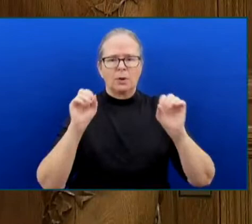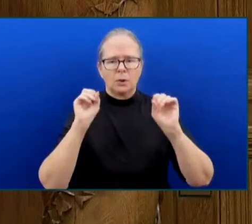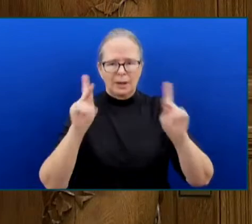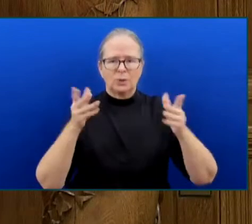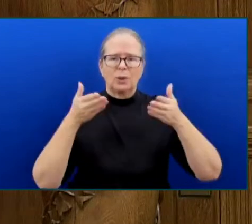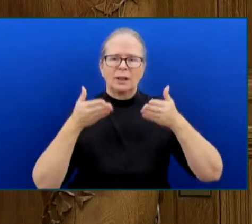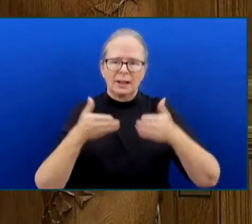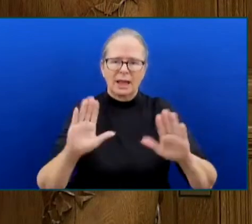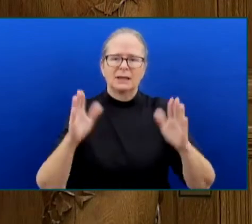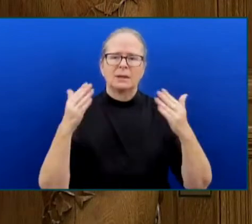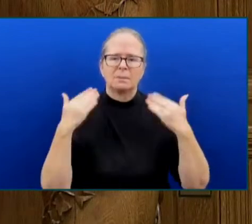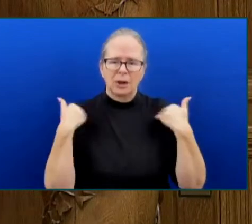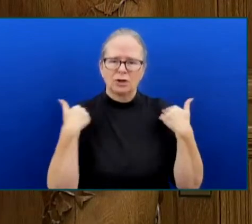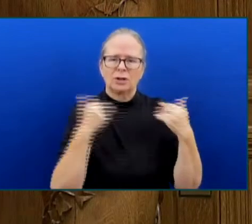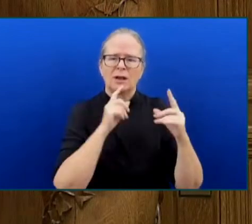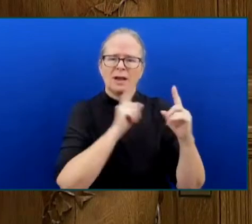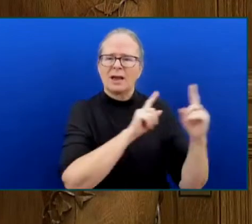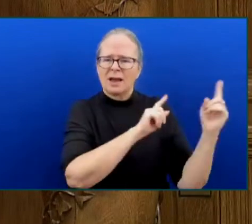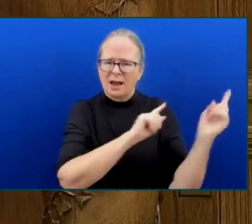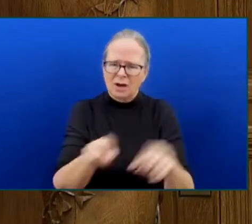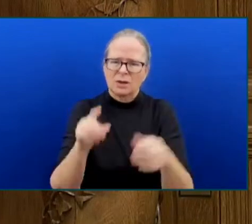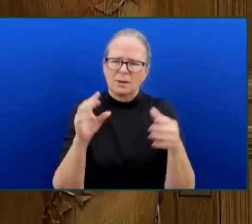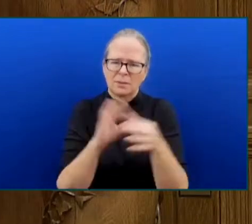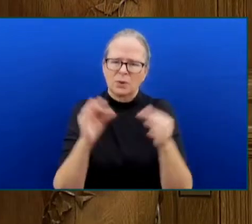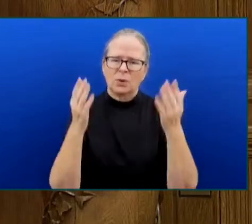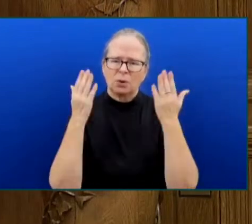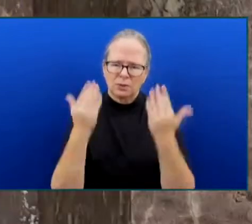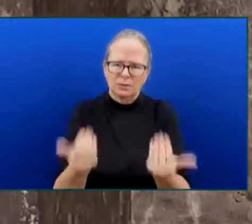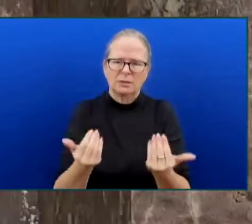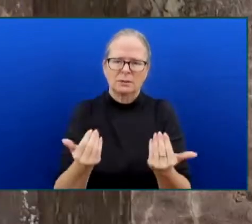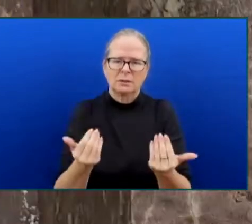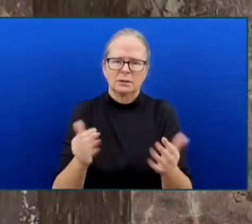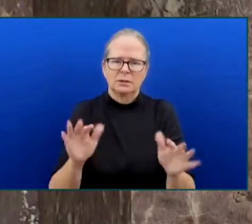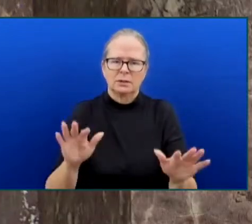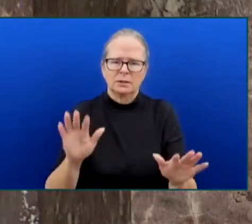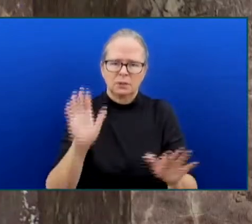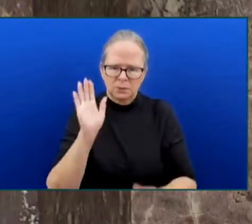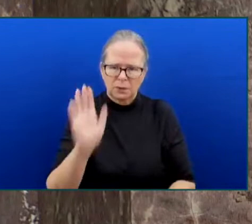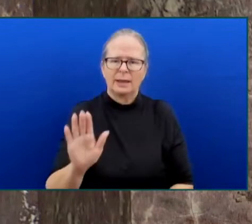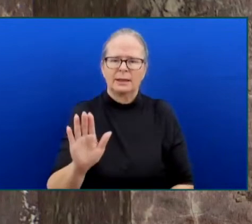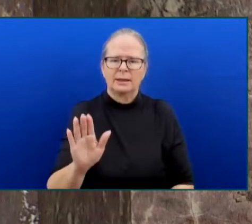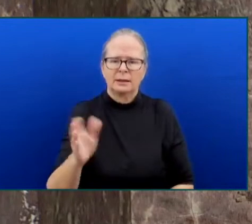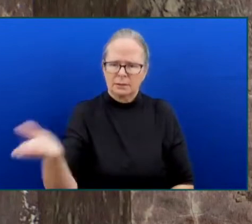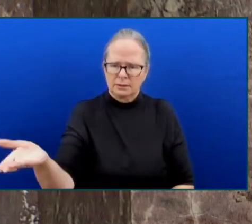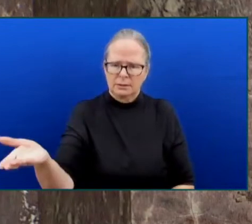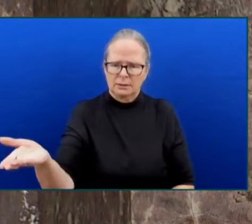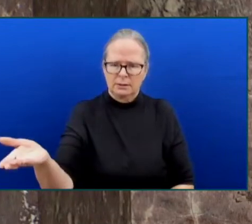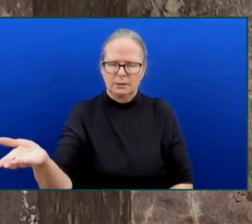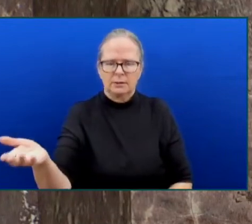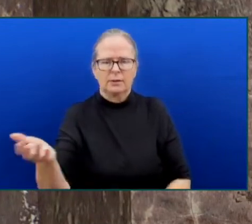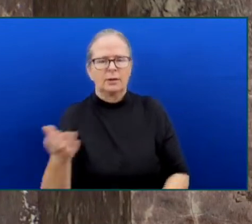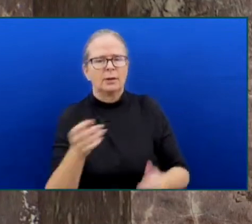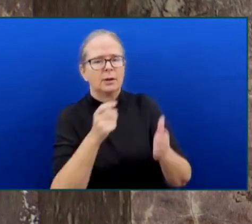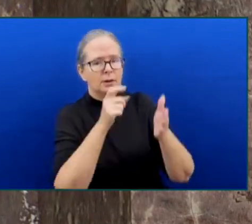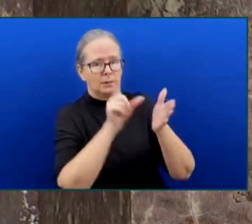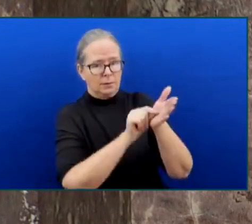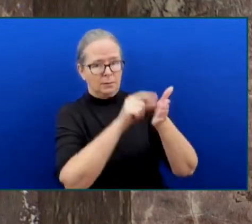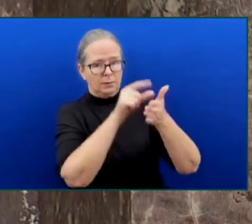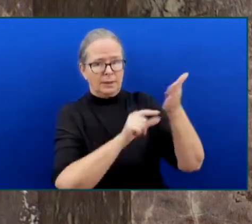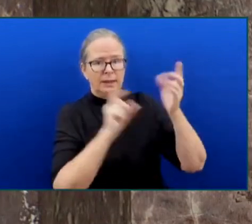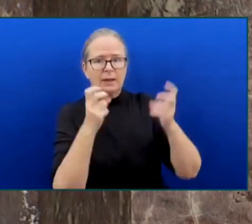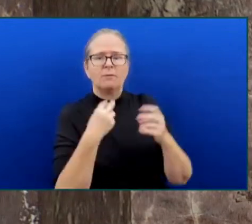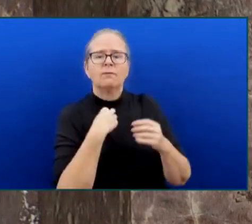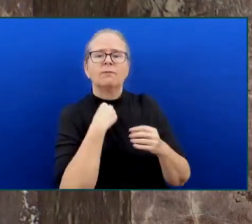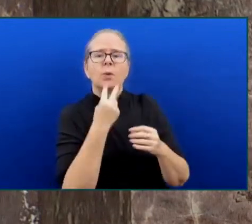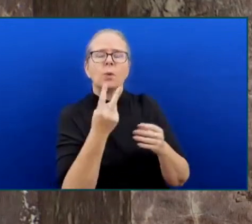Honourable Speaker, on Voice of BC. Please. Honourable Speaker, on Voice of BC, he said, I really believe that if you're genuinely concerned about